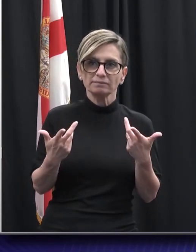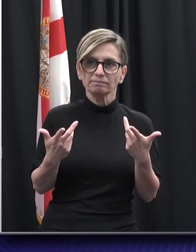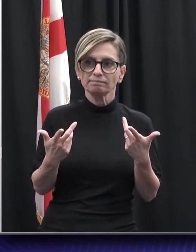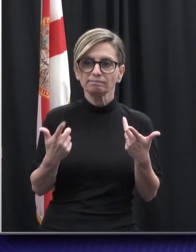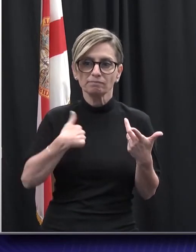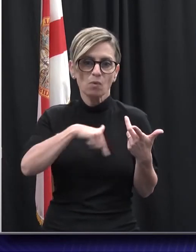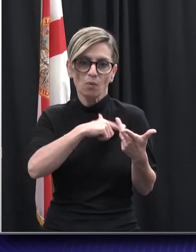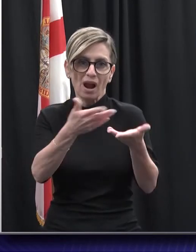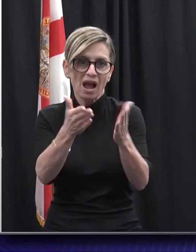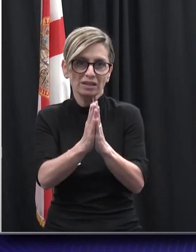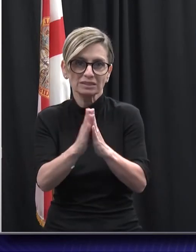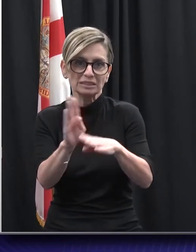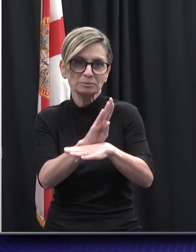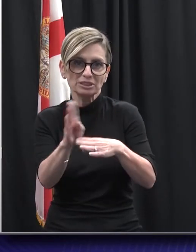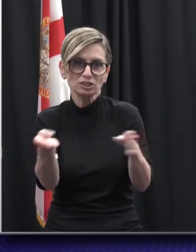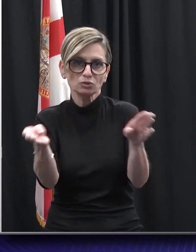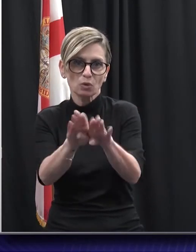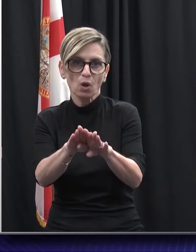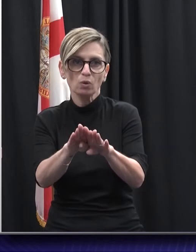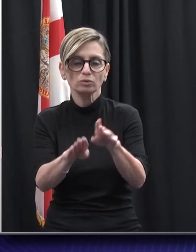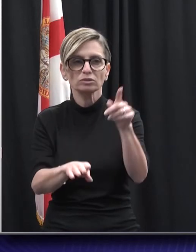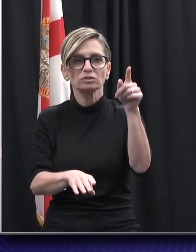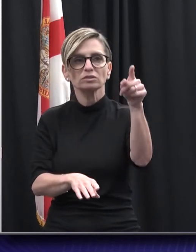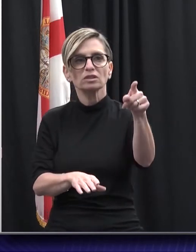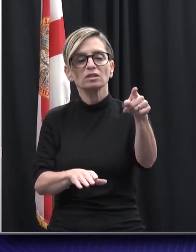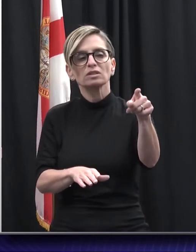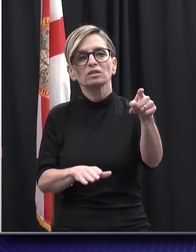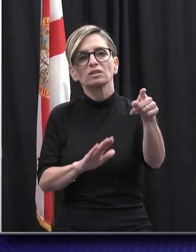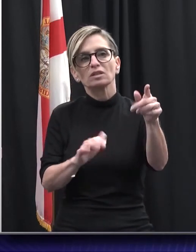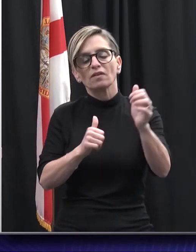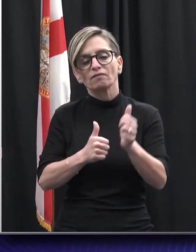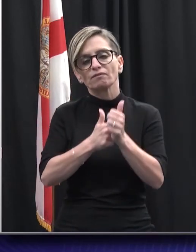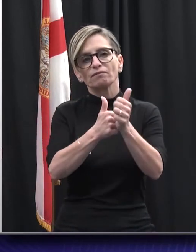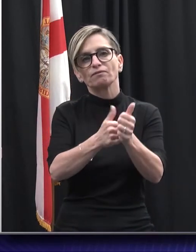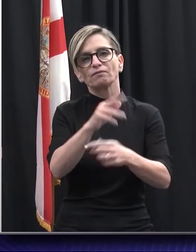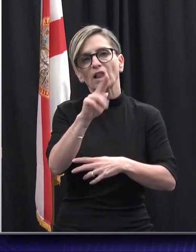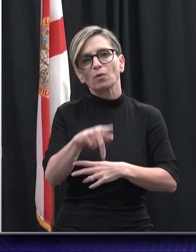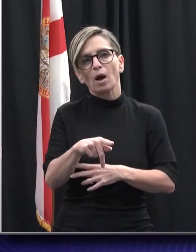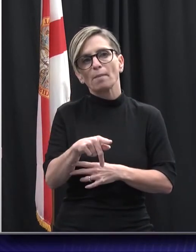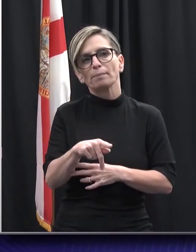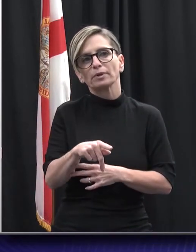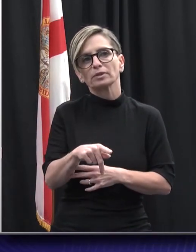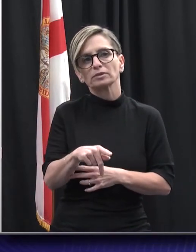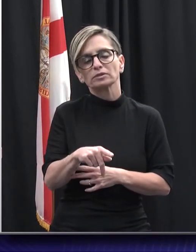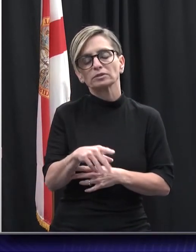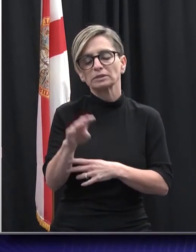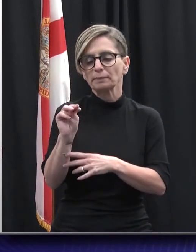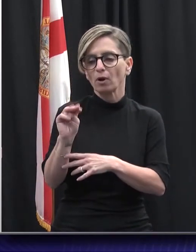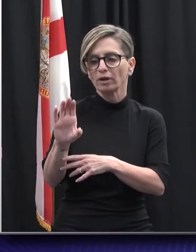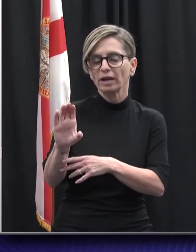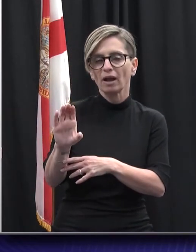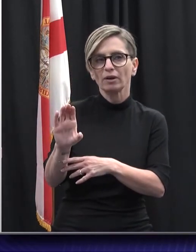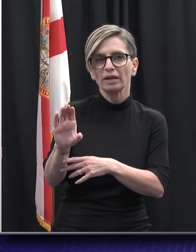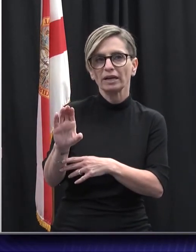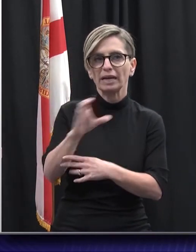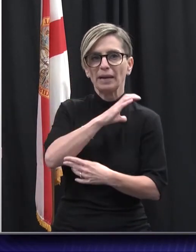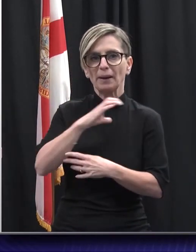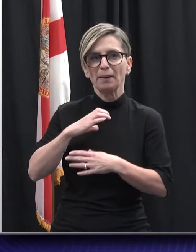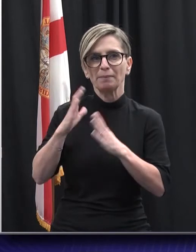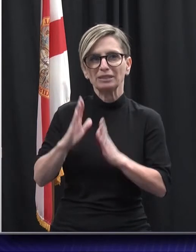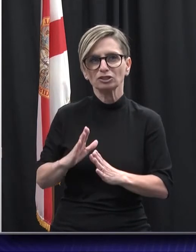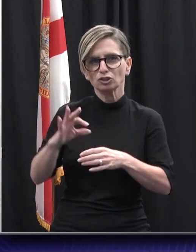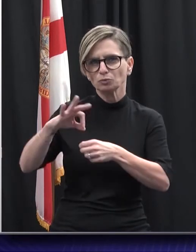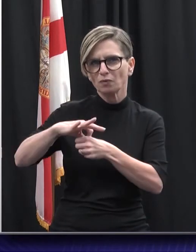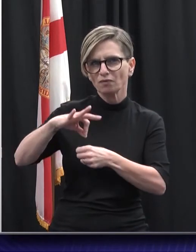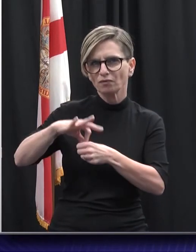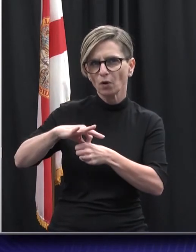close. Just to follow up on what Commissioner Jenkins was saying, that the Martin County Commissioners are going to vote, if I understood